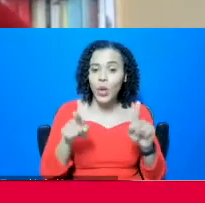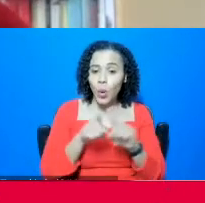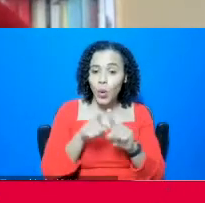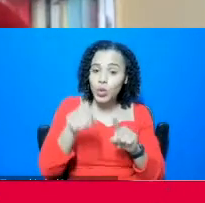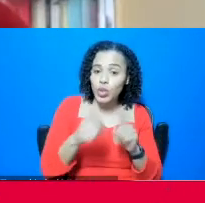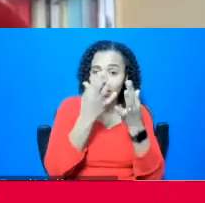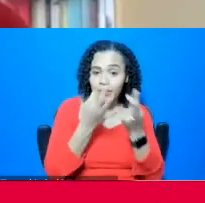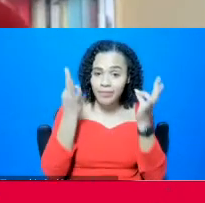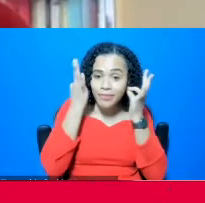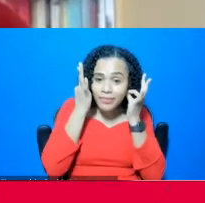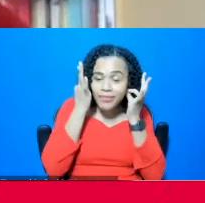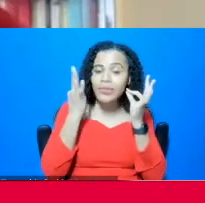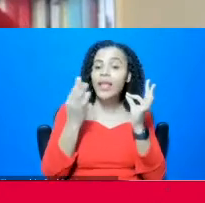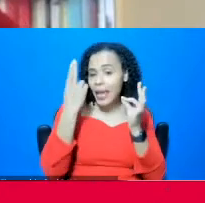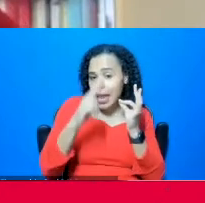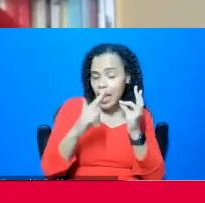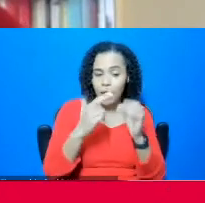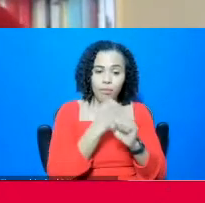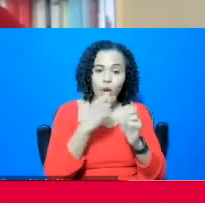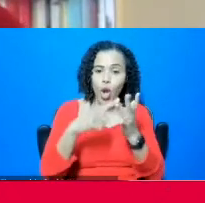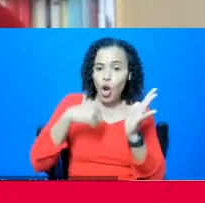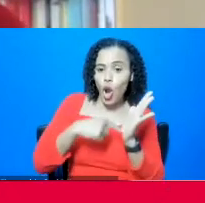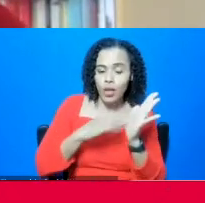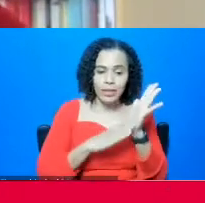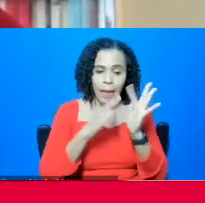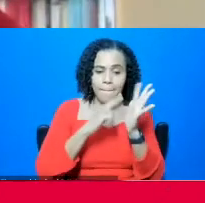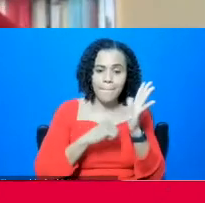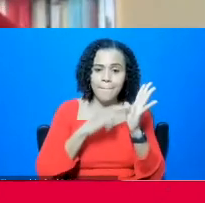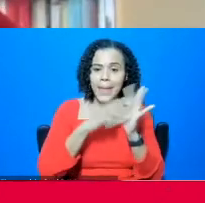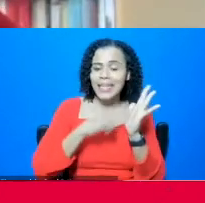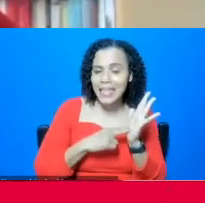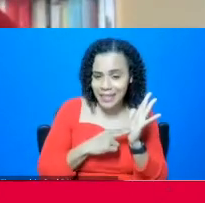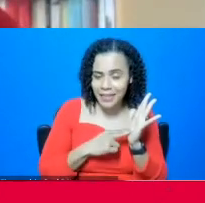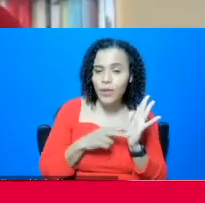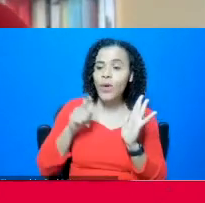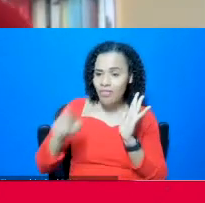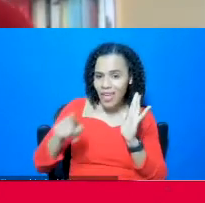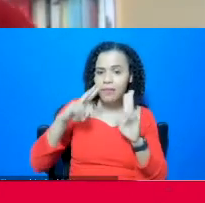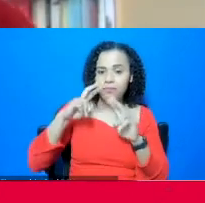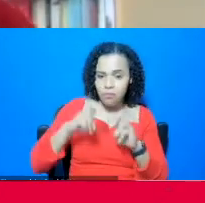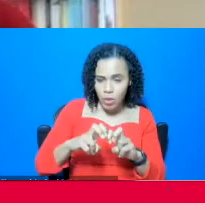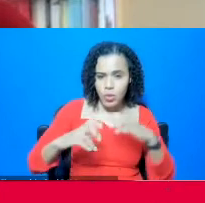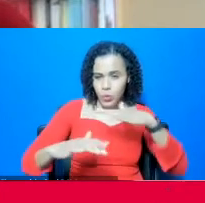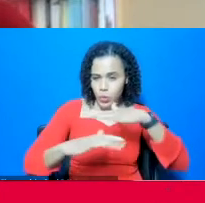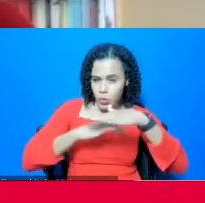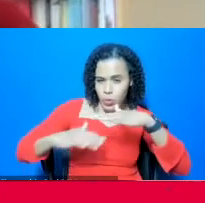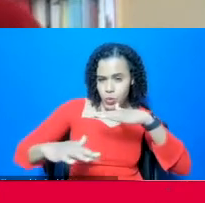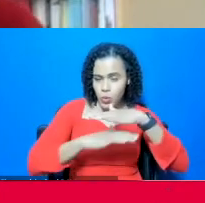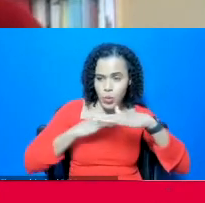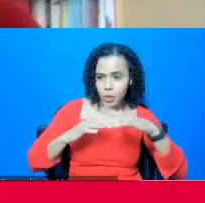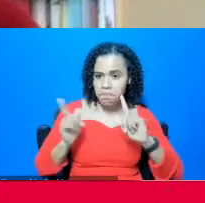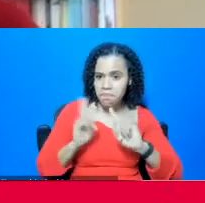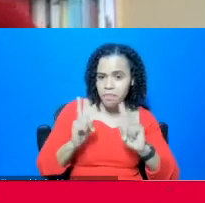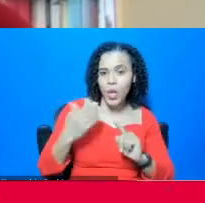podcast Got Melanin, which explores in depth the nuances and shadows present in the lives of women of color